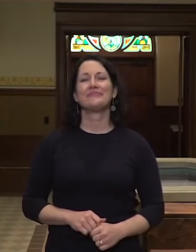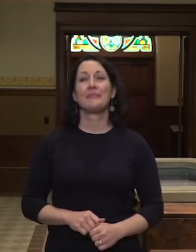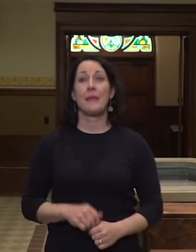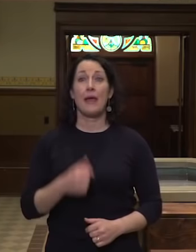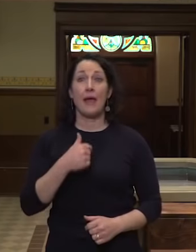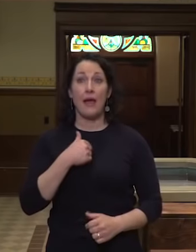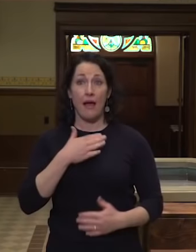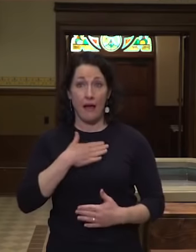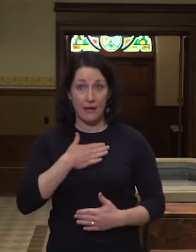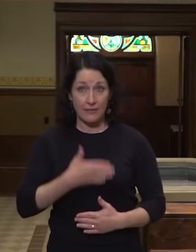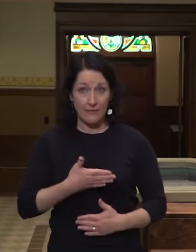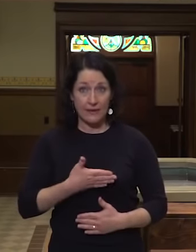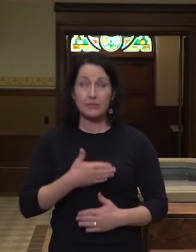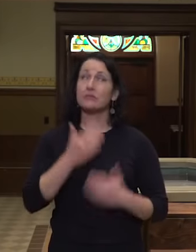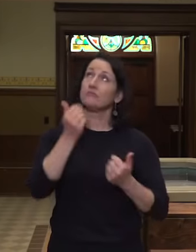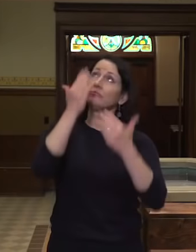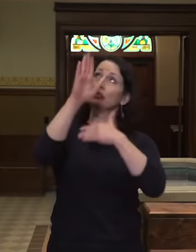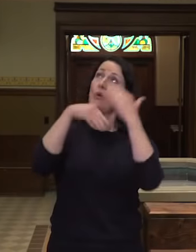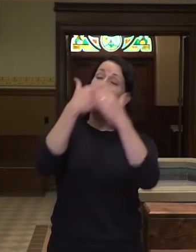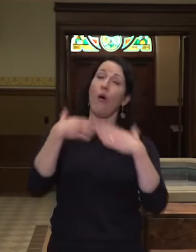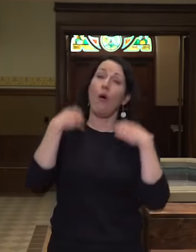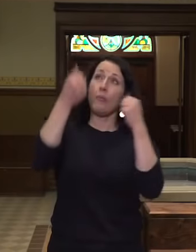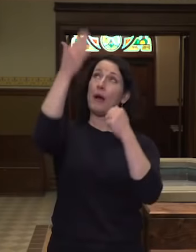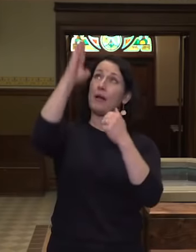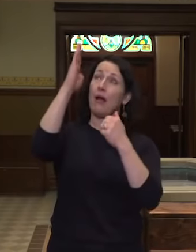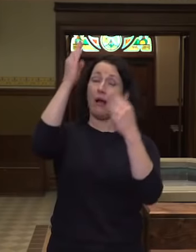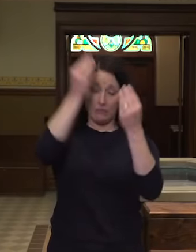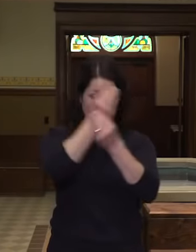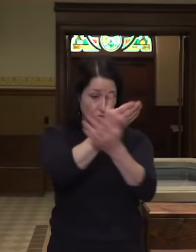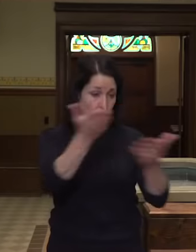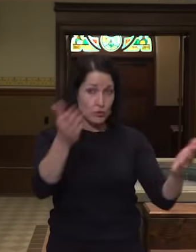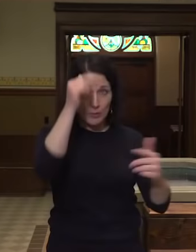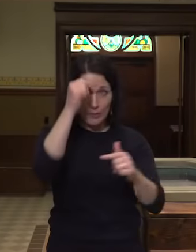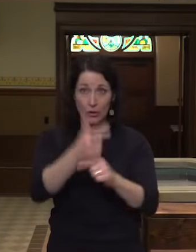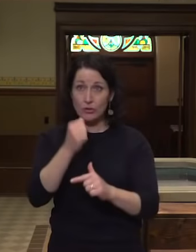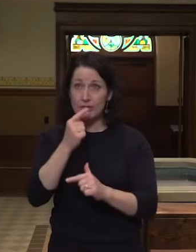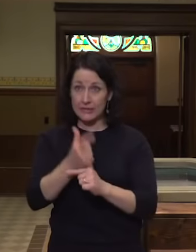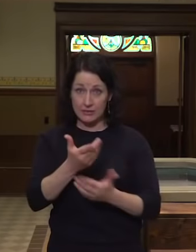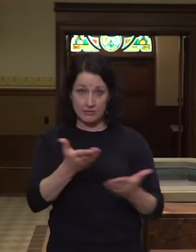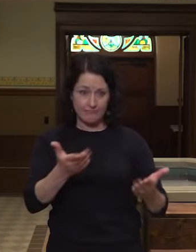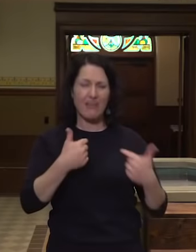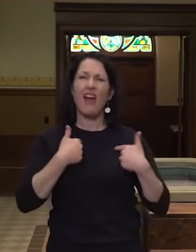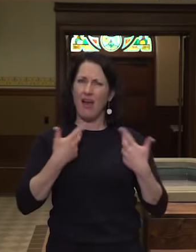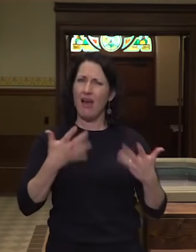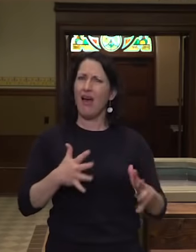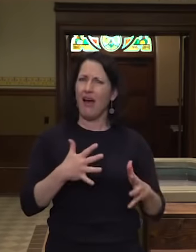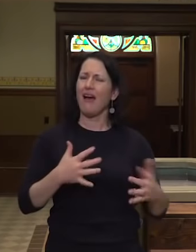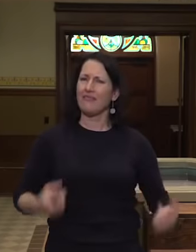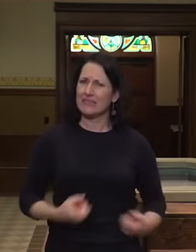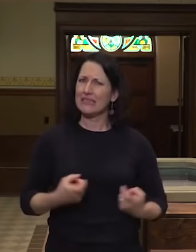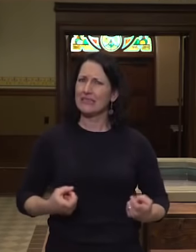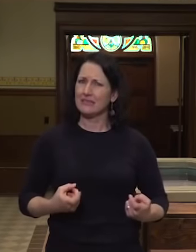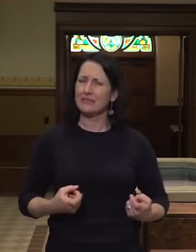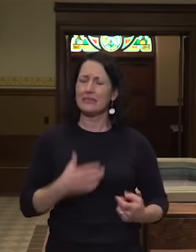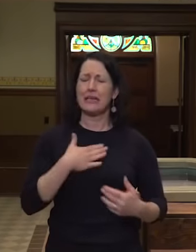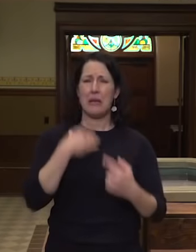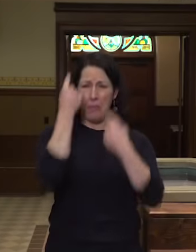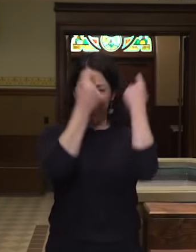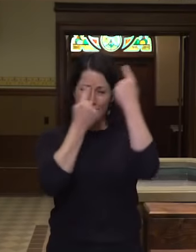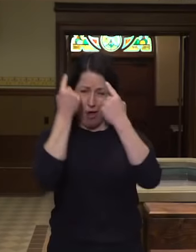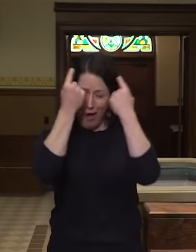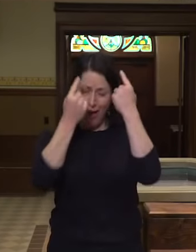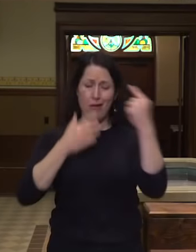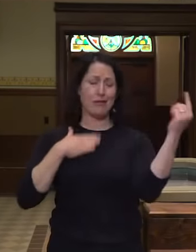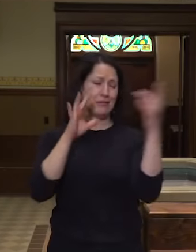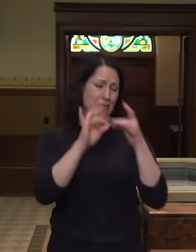I confess to Almighty God and to you, my brothers and sisters, that I have greatly sinned in my thoughts and in